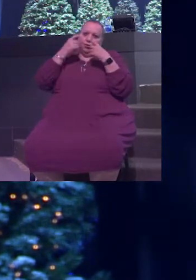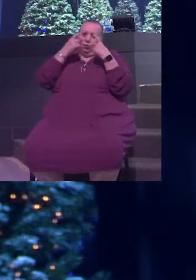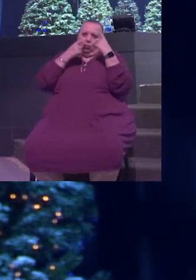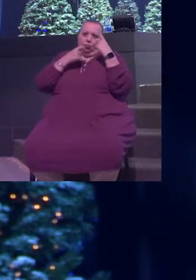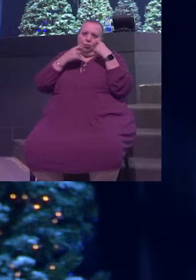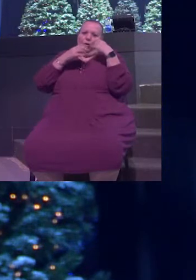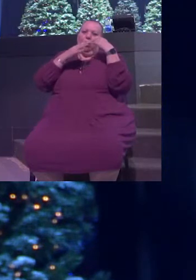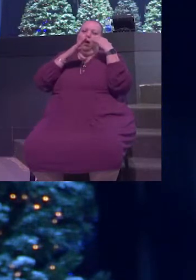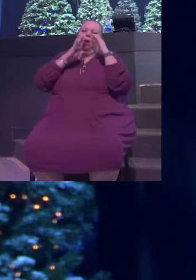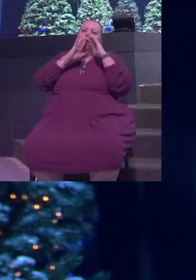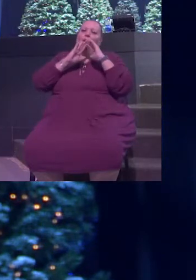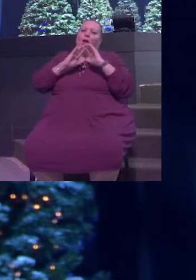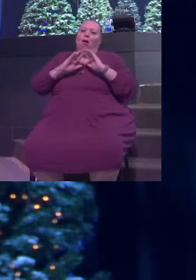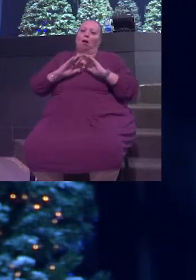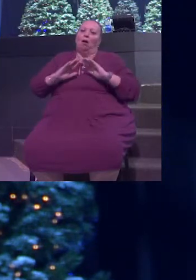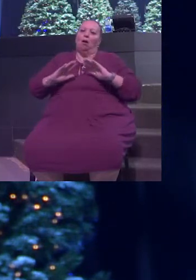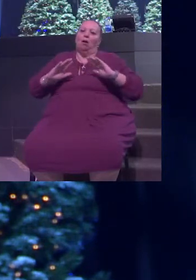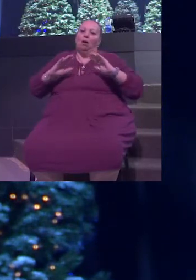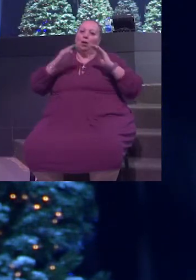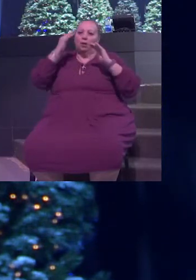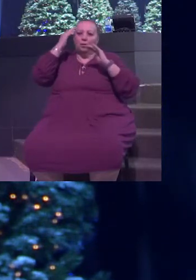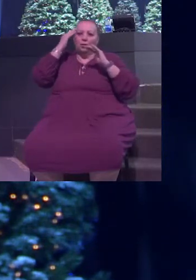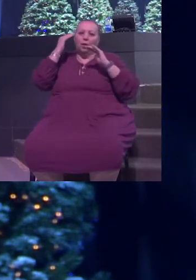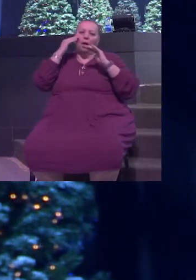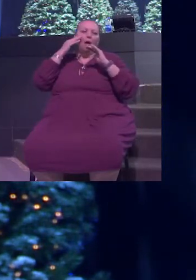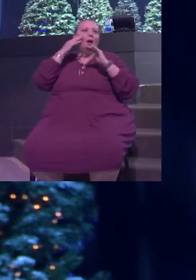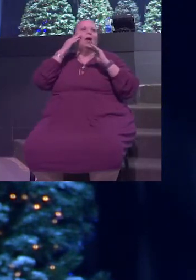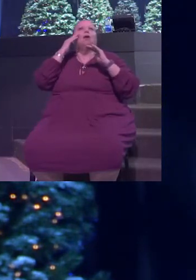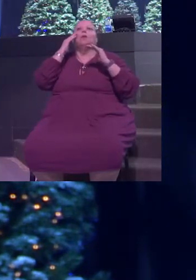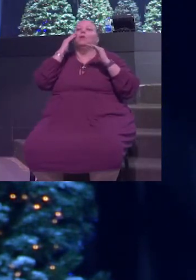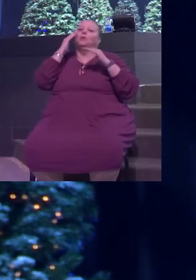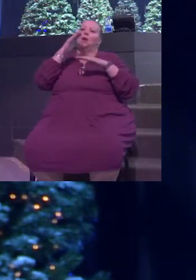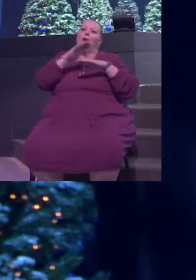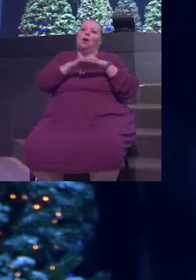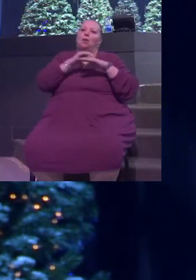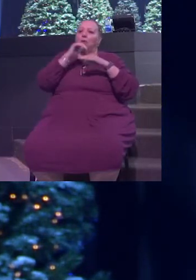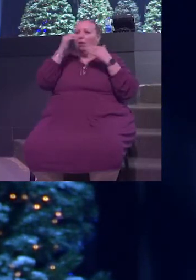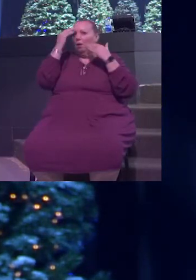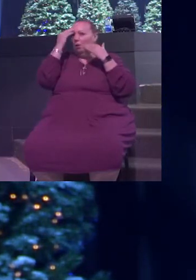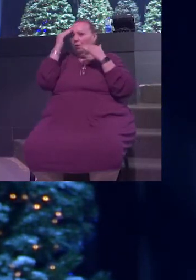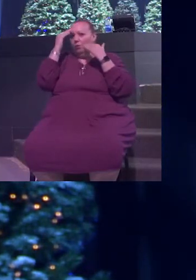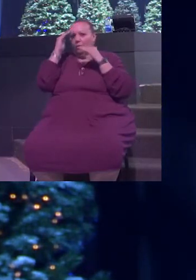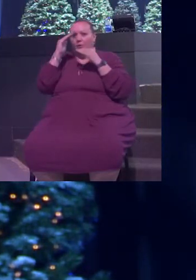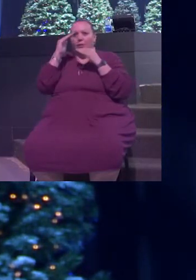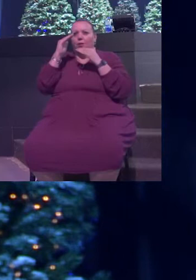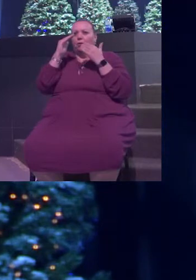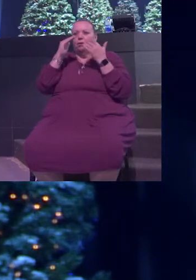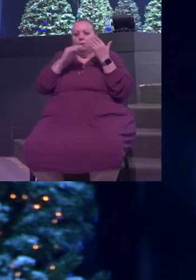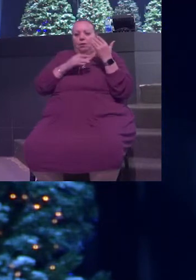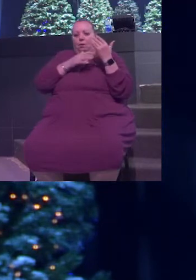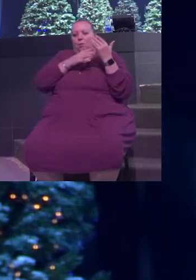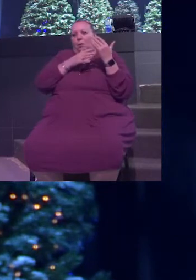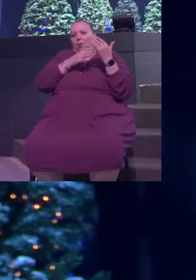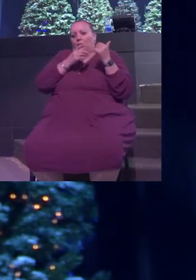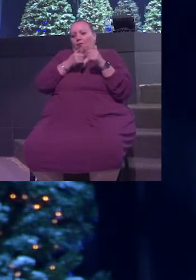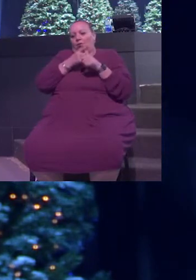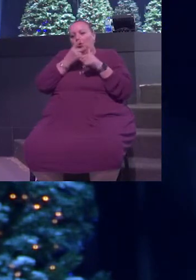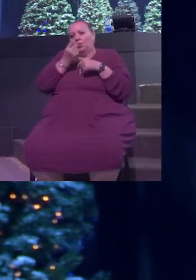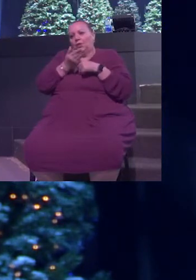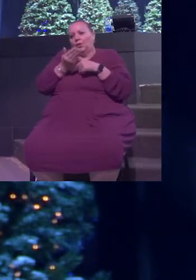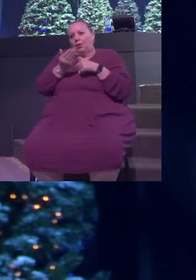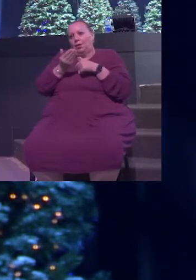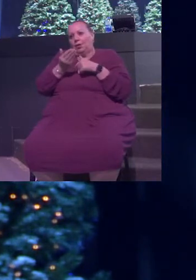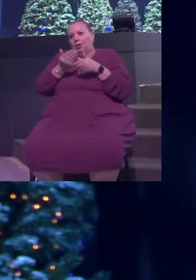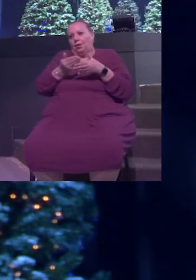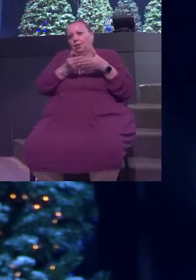cries subside. His tiny head bobs around on the unfamiliar terrain. This will be the first thing